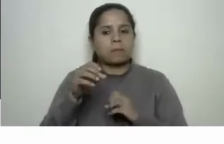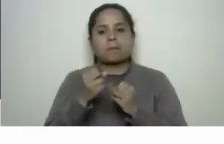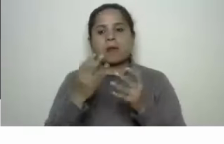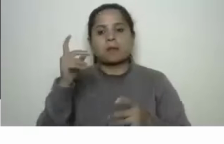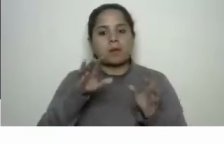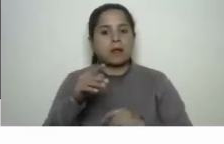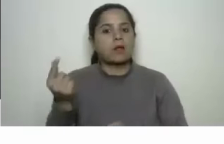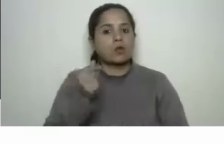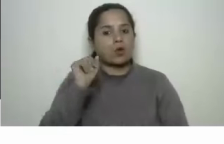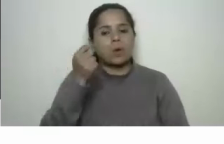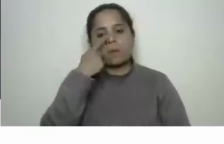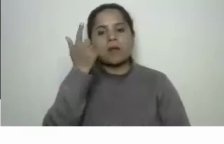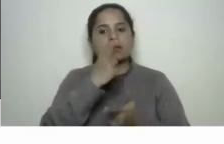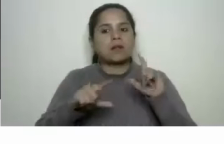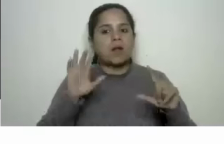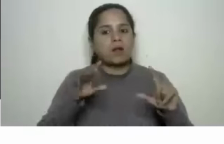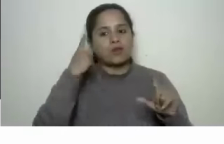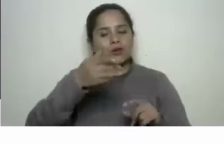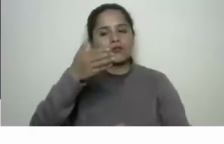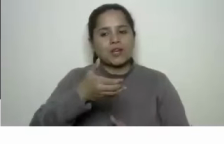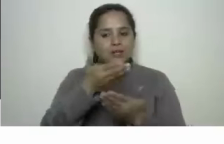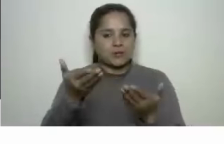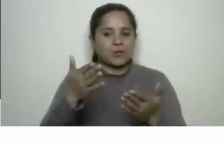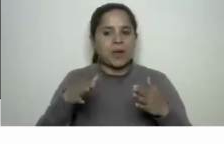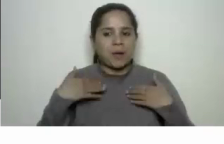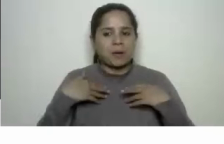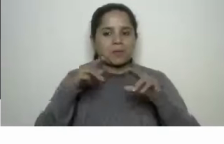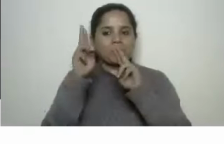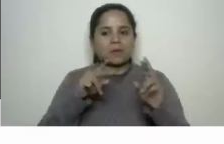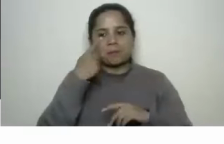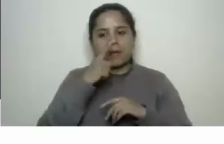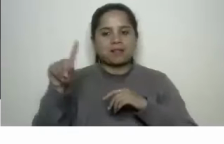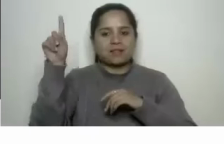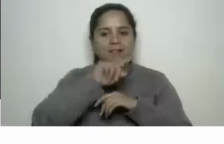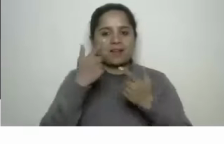also used their mother tongues to wish you a very happy International Mother Tongue Day.